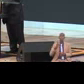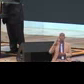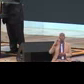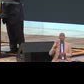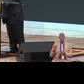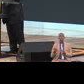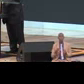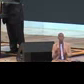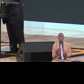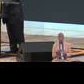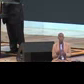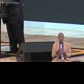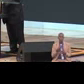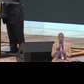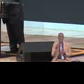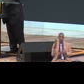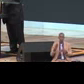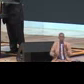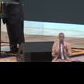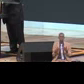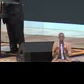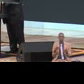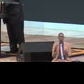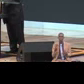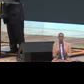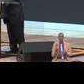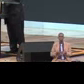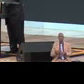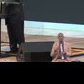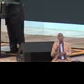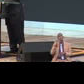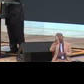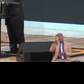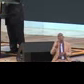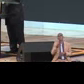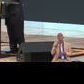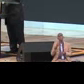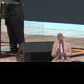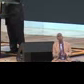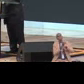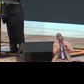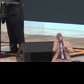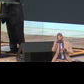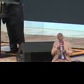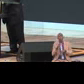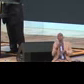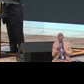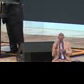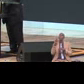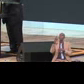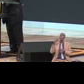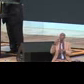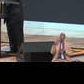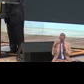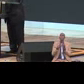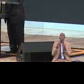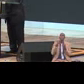He did it, finalized it on the cross of Calvary, and he said, "It